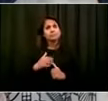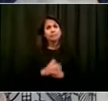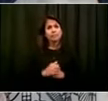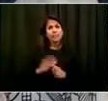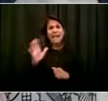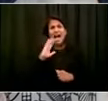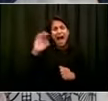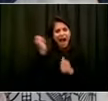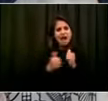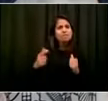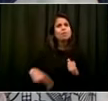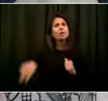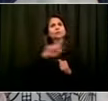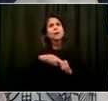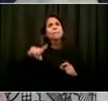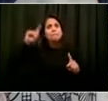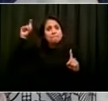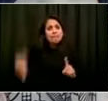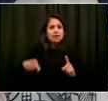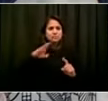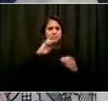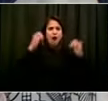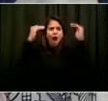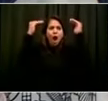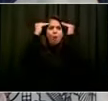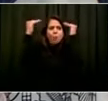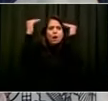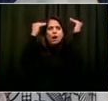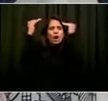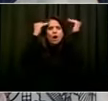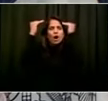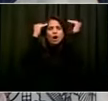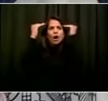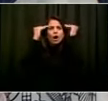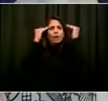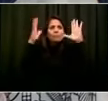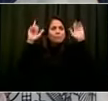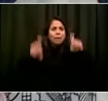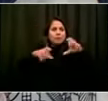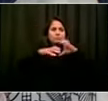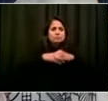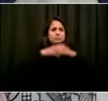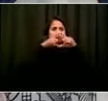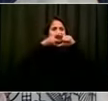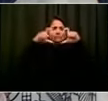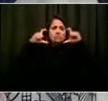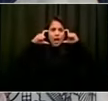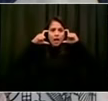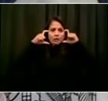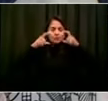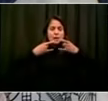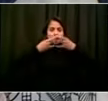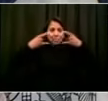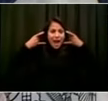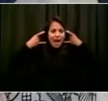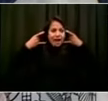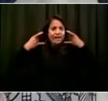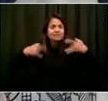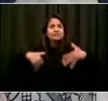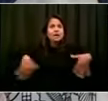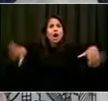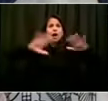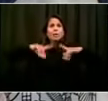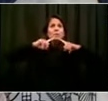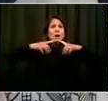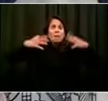socially distance, and we need people to avoid large gatherings. I respect everyone's First Amendment rights, but I would